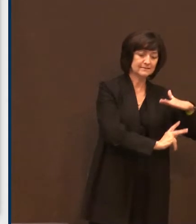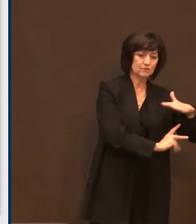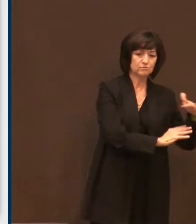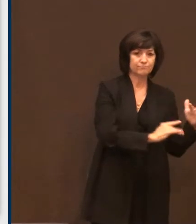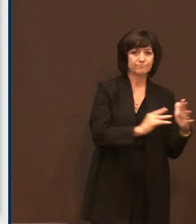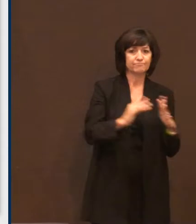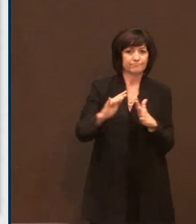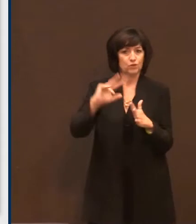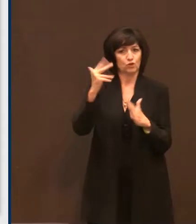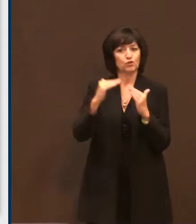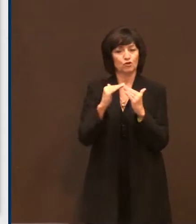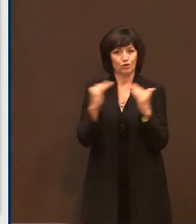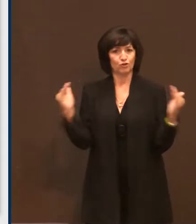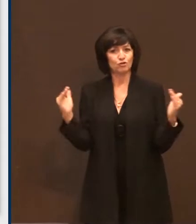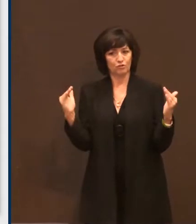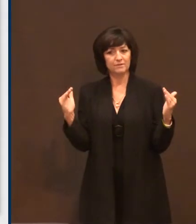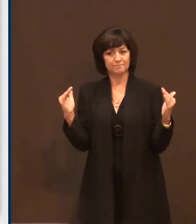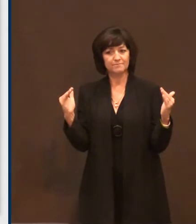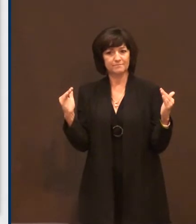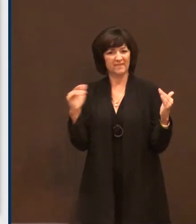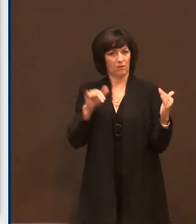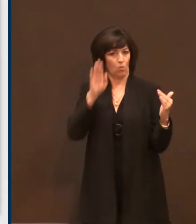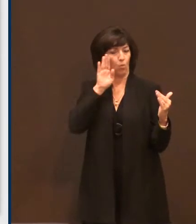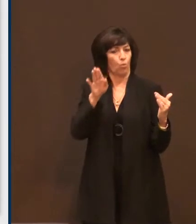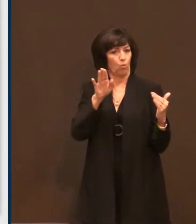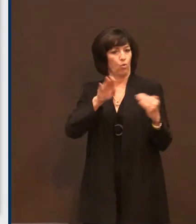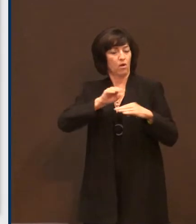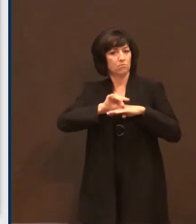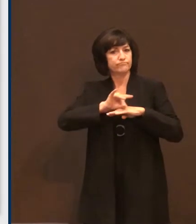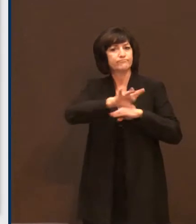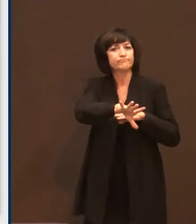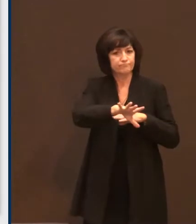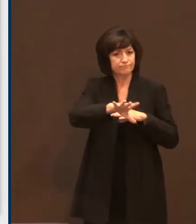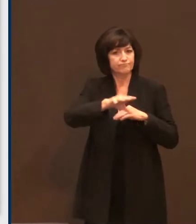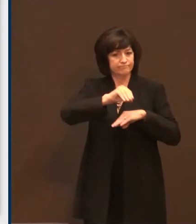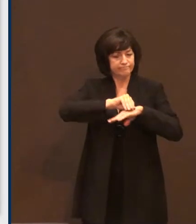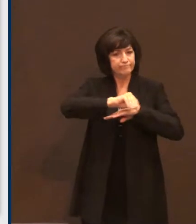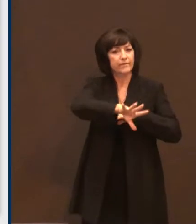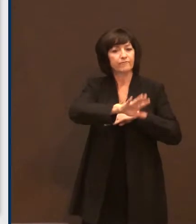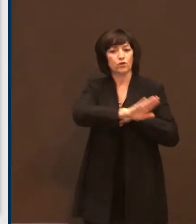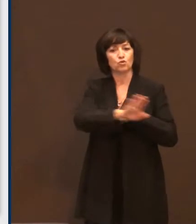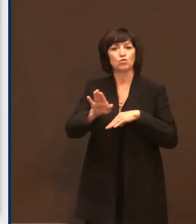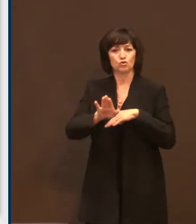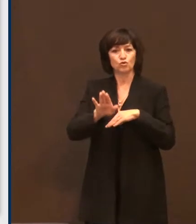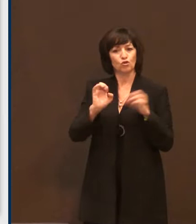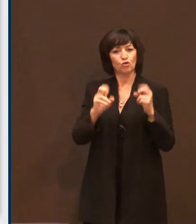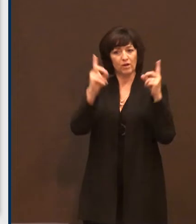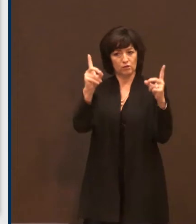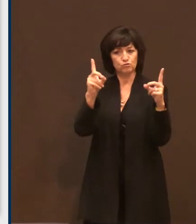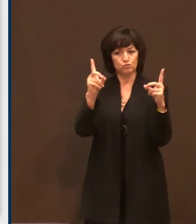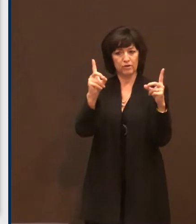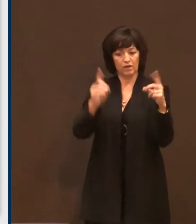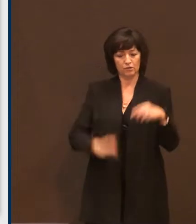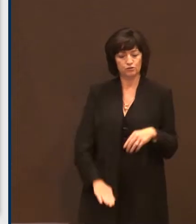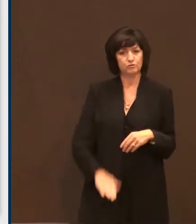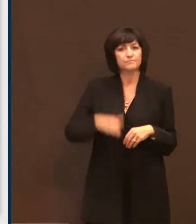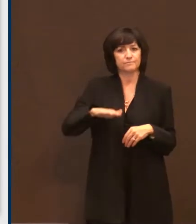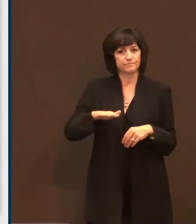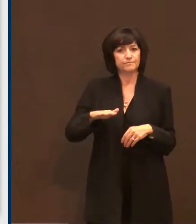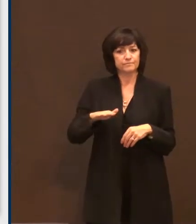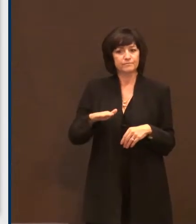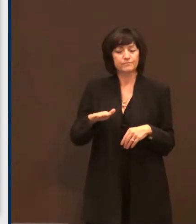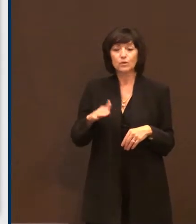in terms of their academic career. So a way maybe to think about the a